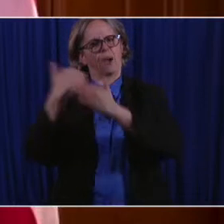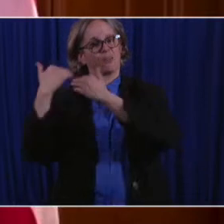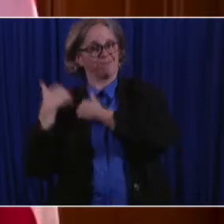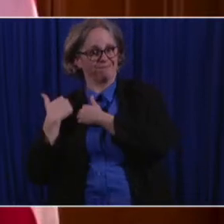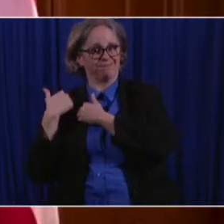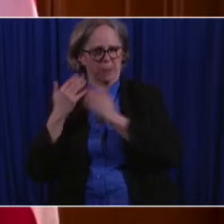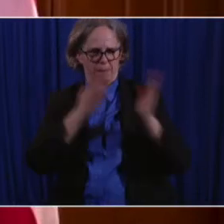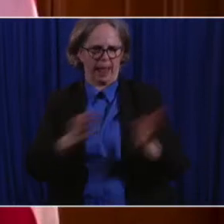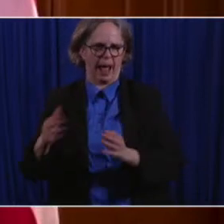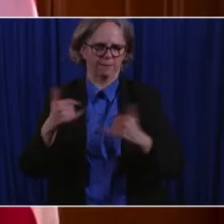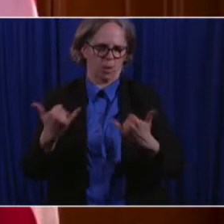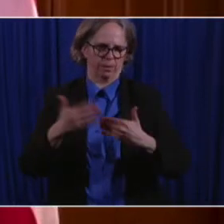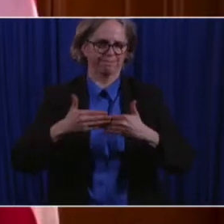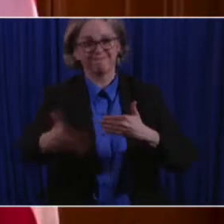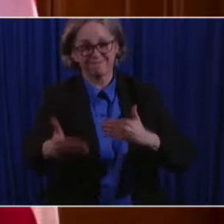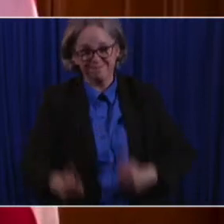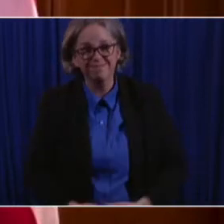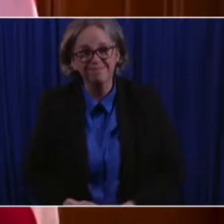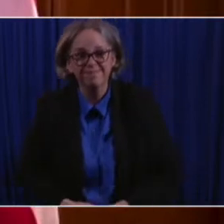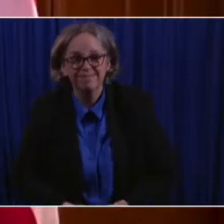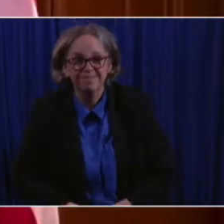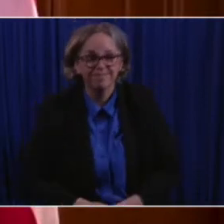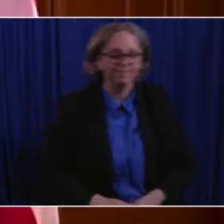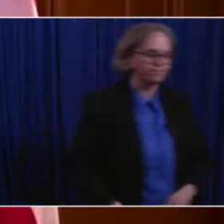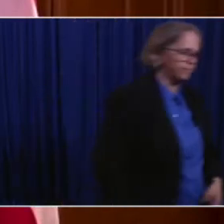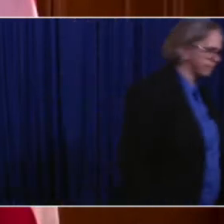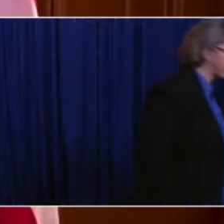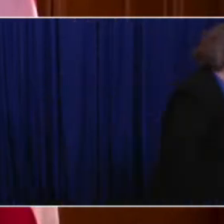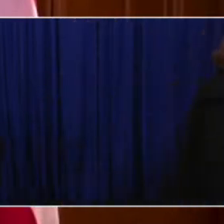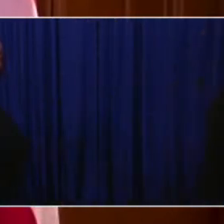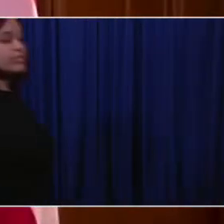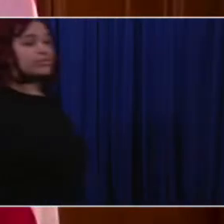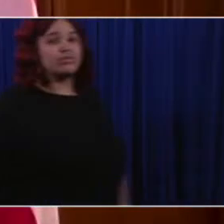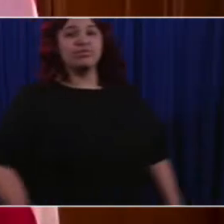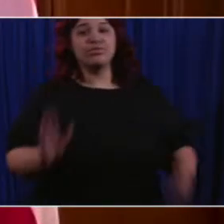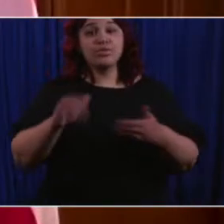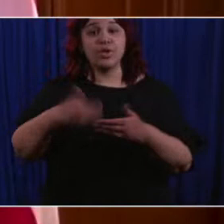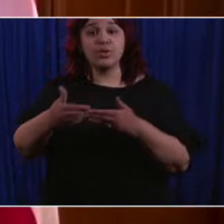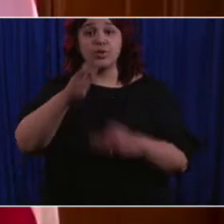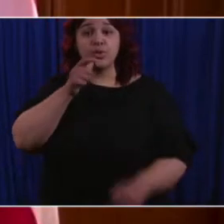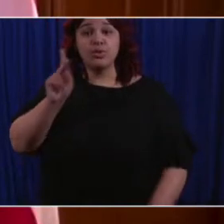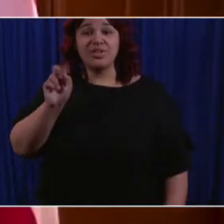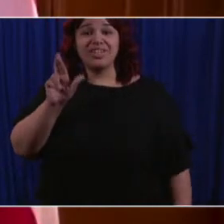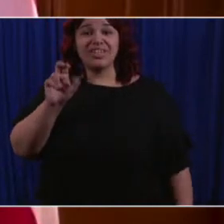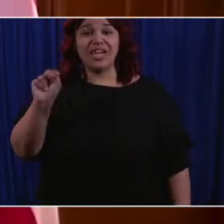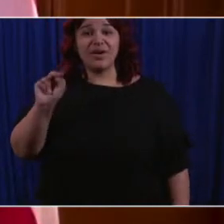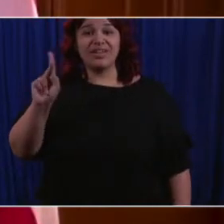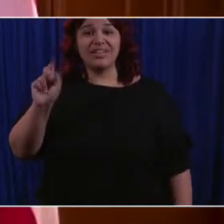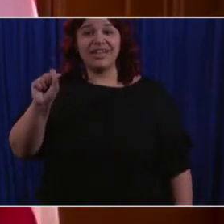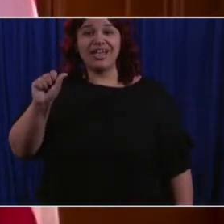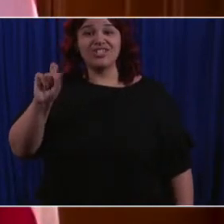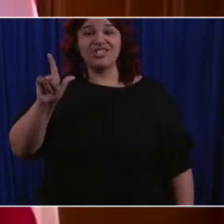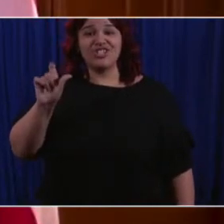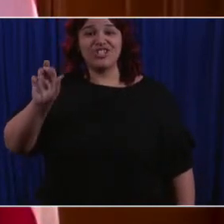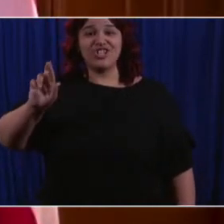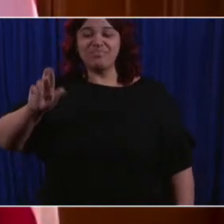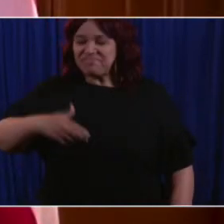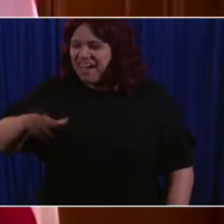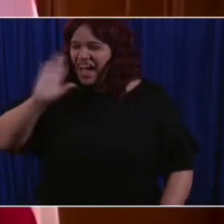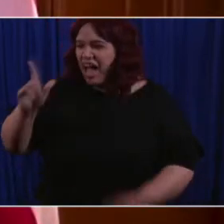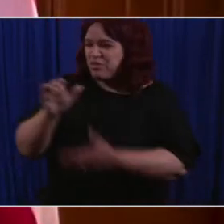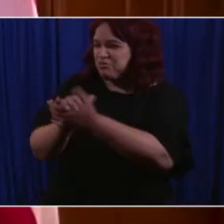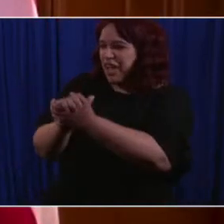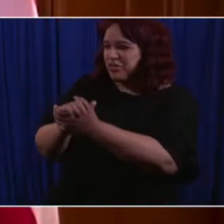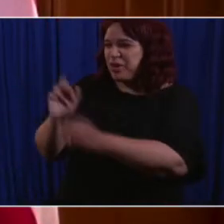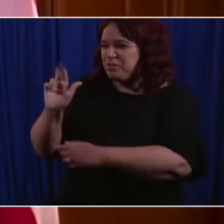Next question is from Karen Kassler at Ohio Public Radio and Television. Hi, Governor, and I want to congratulate Randy Ludlow as well.